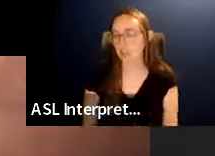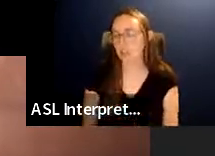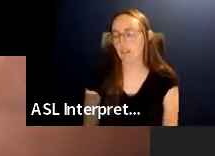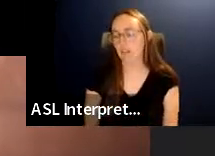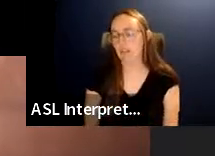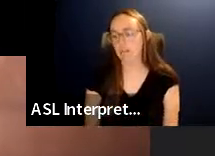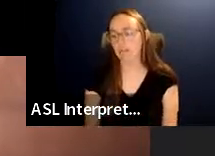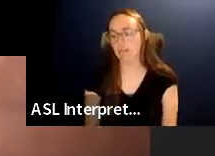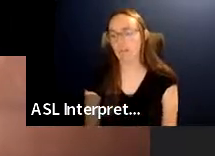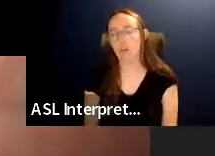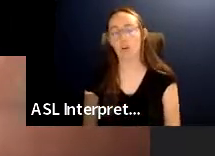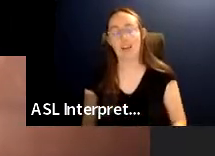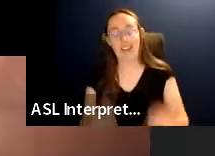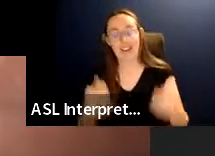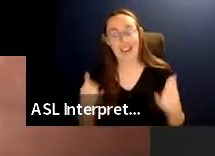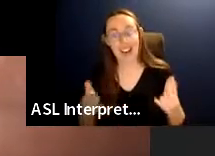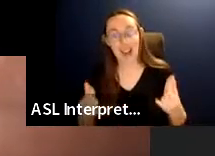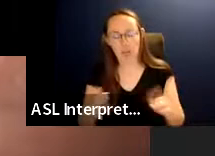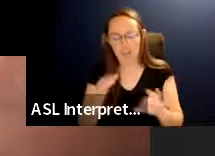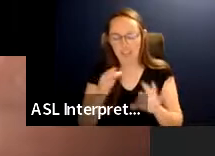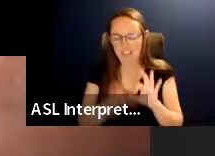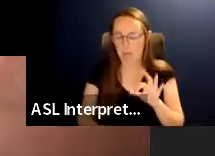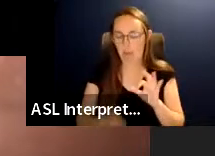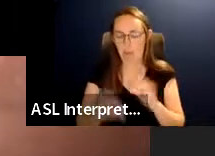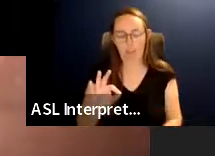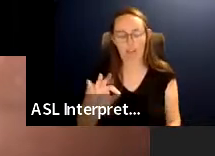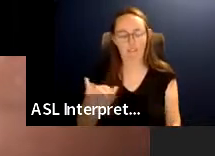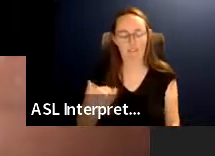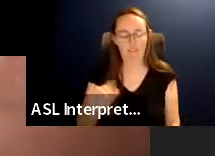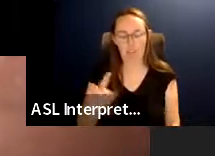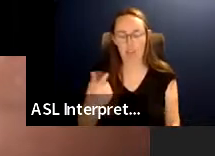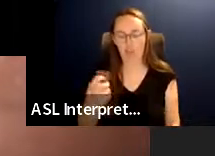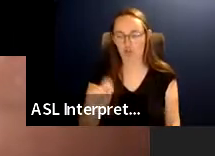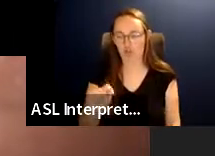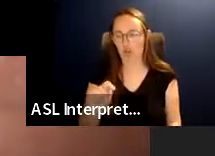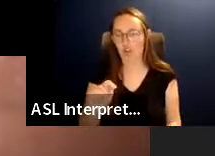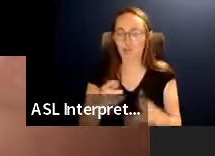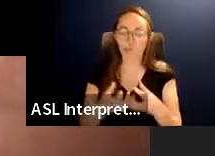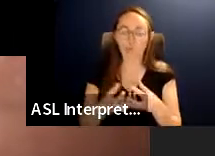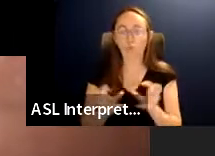nice, simple fidget item. And